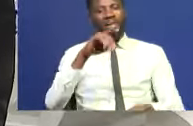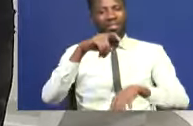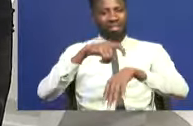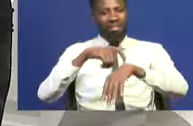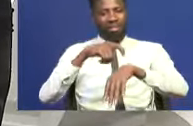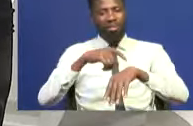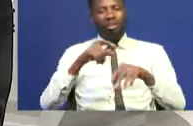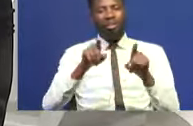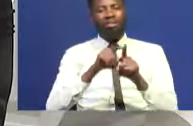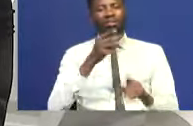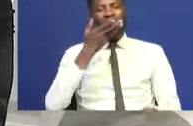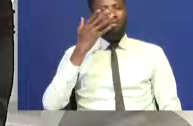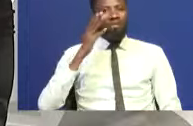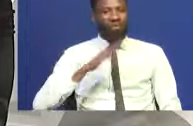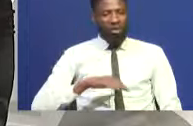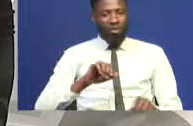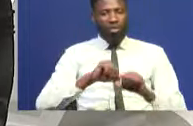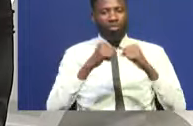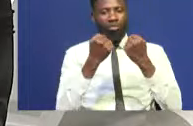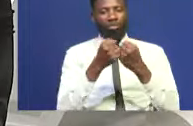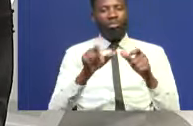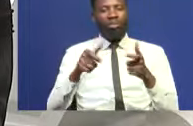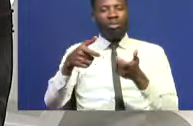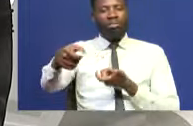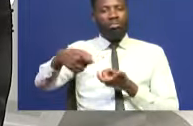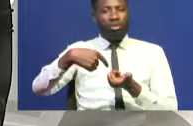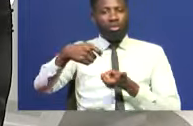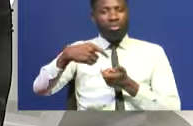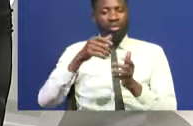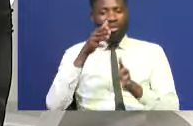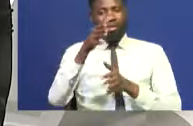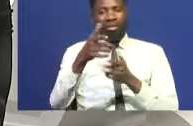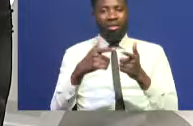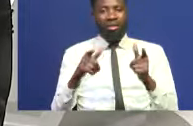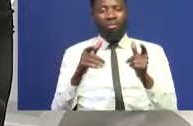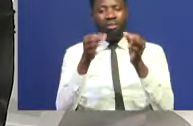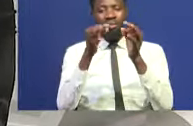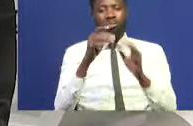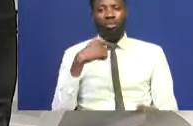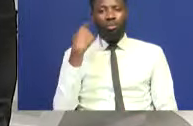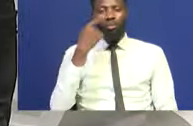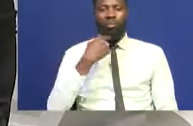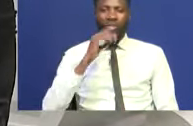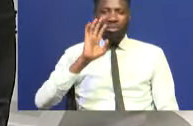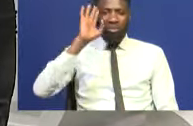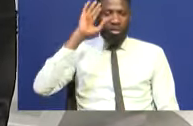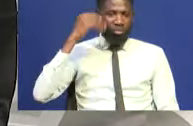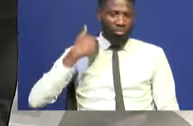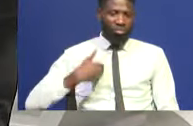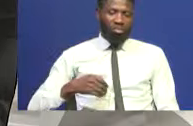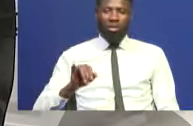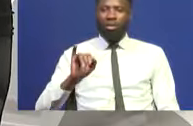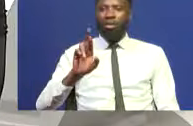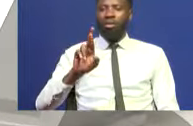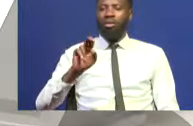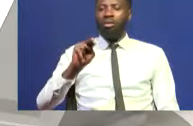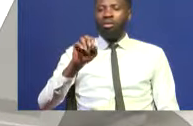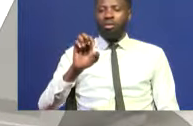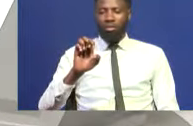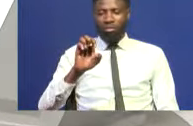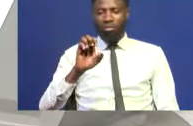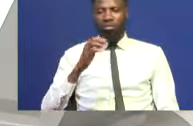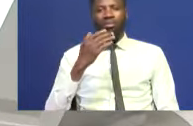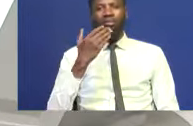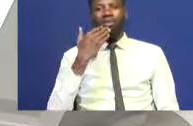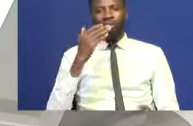your feedback on our social media platforms. Our sign language expert tonight is Byron Abule. My name is Muchuma Odim. Good